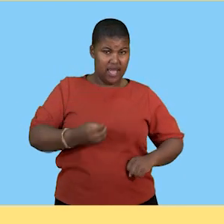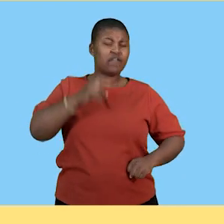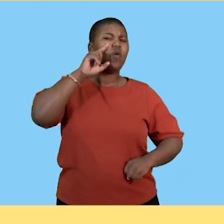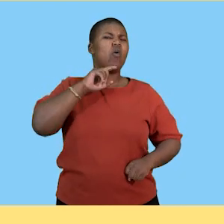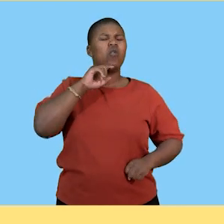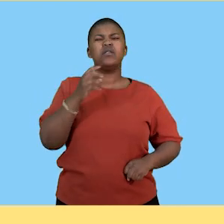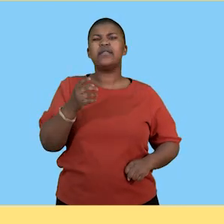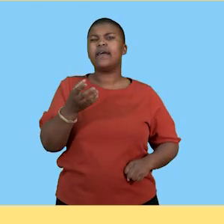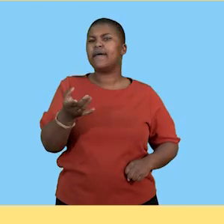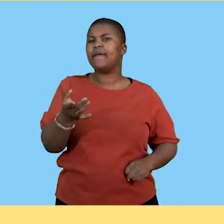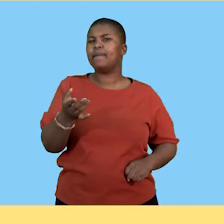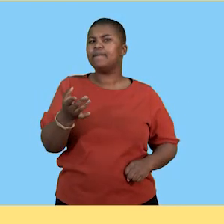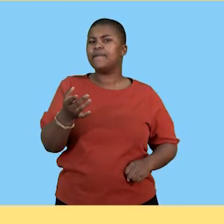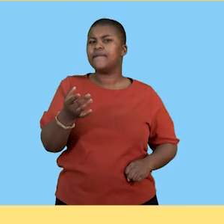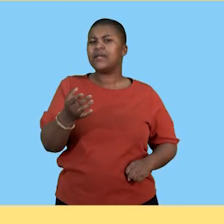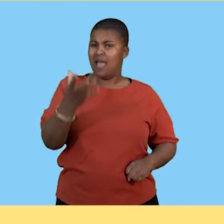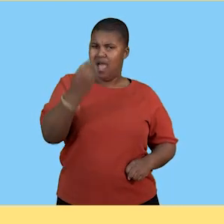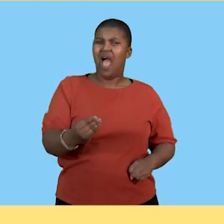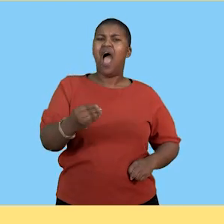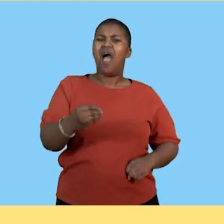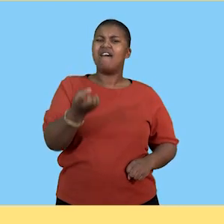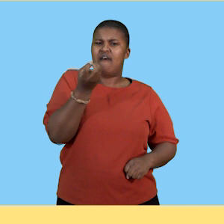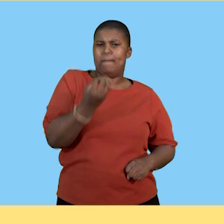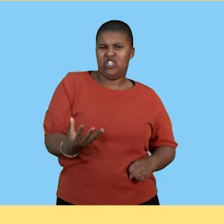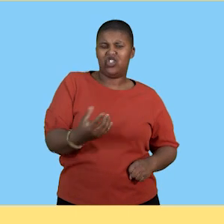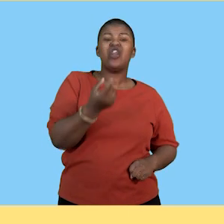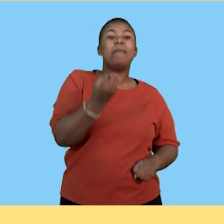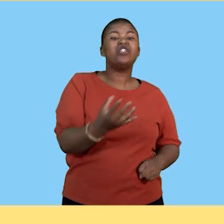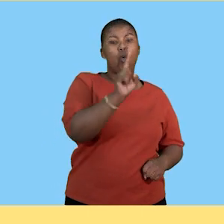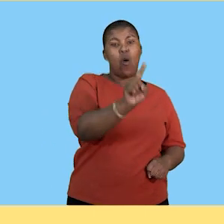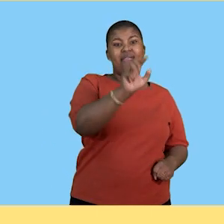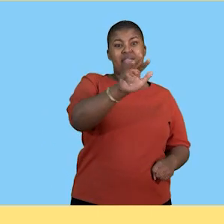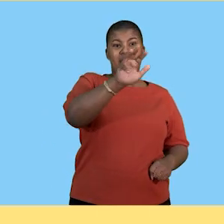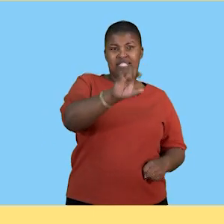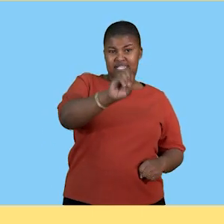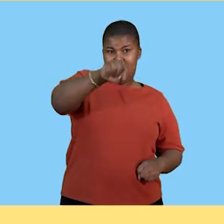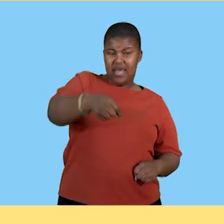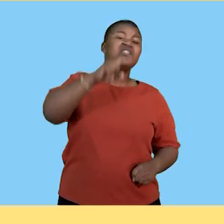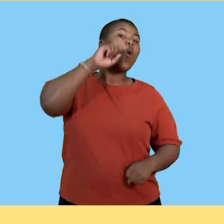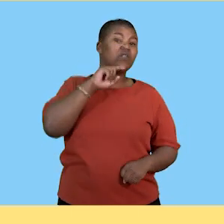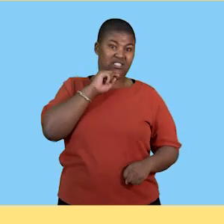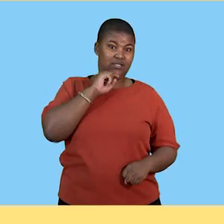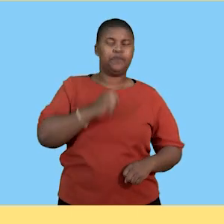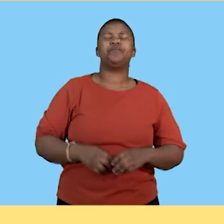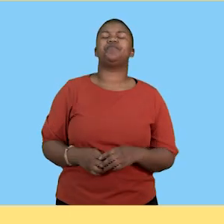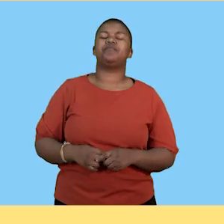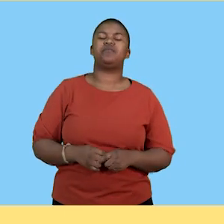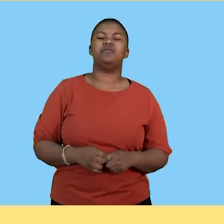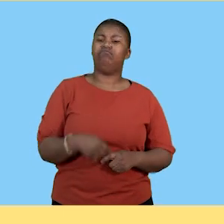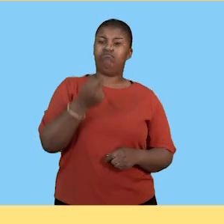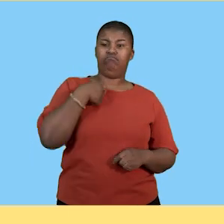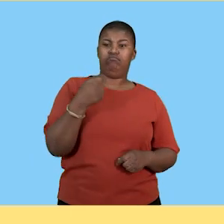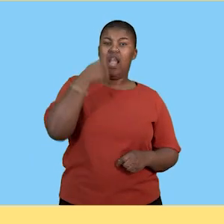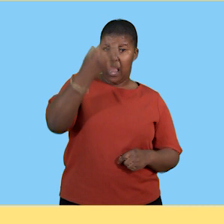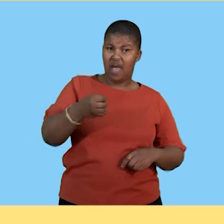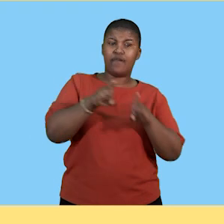an old vehicle, and the old has a cost price of 190,000. That is the old vehicle. And